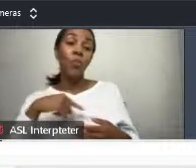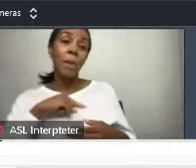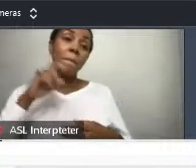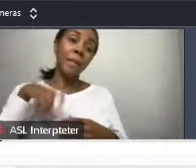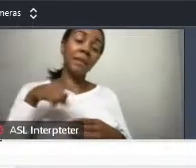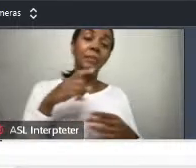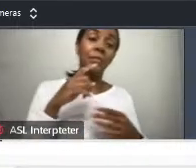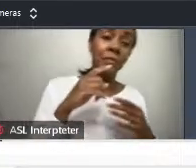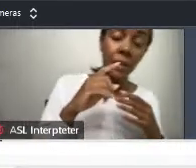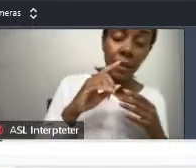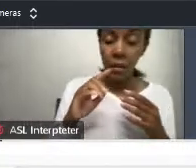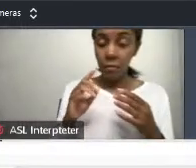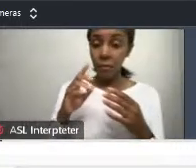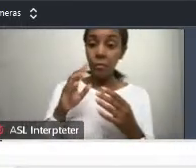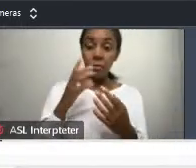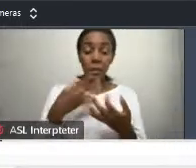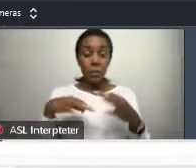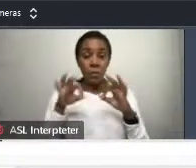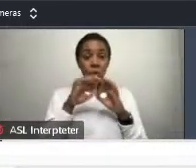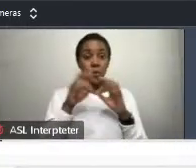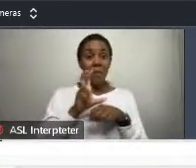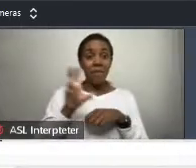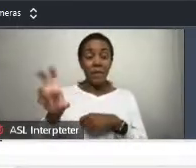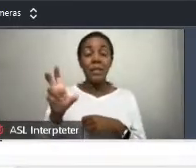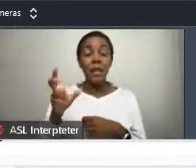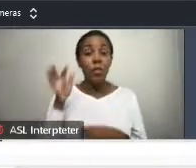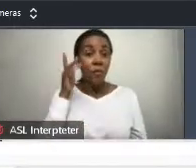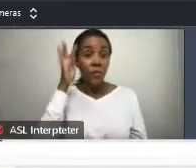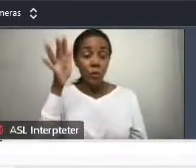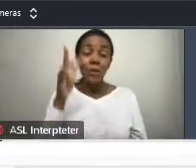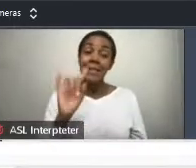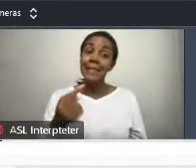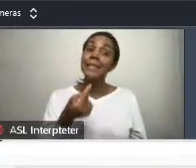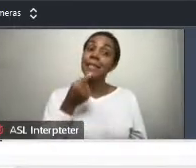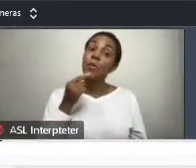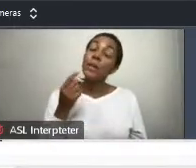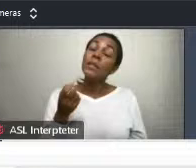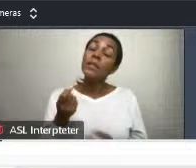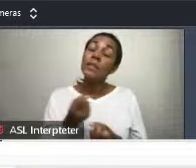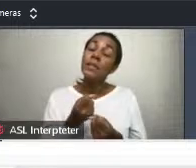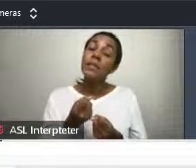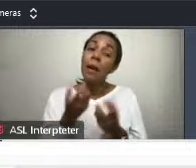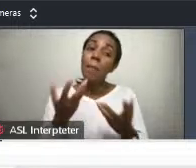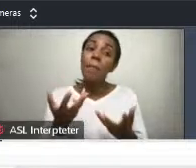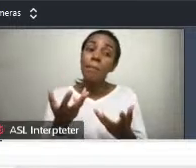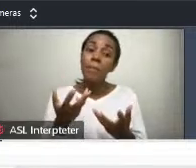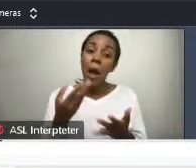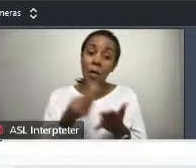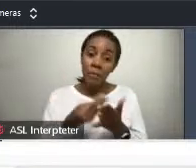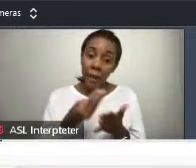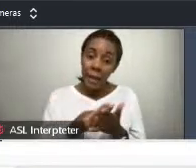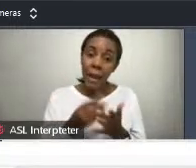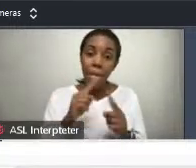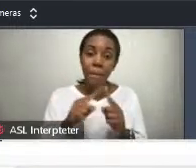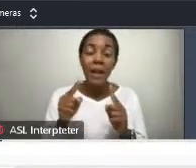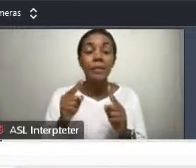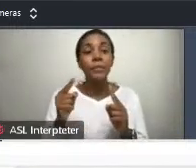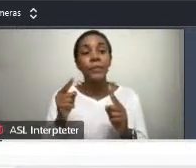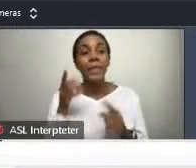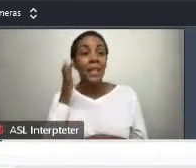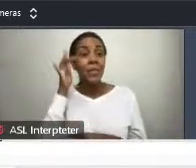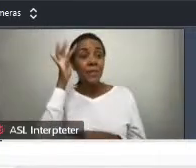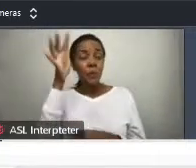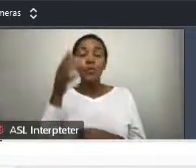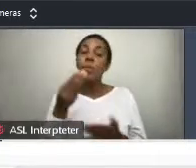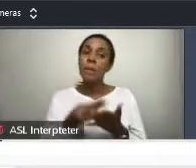stabilized. And I think this is, I don't want to say it's a drop in the bucket, this is a serious amount of money, but I think over the long haul, it's money well spent,